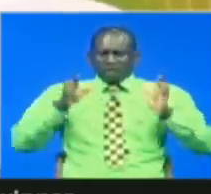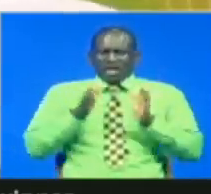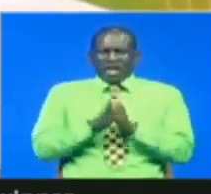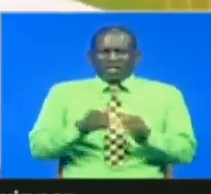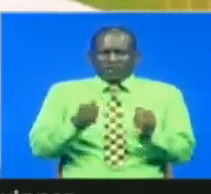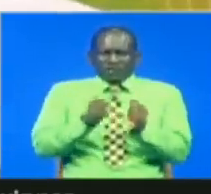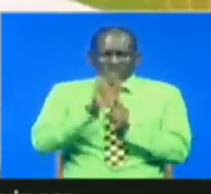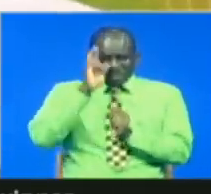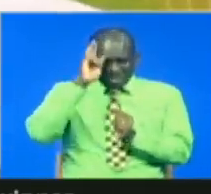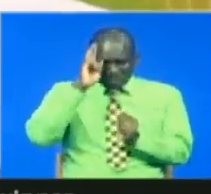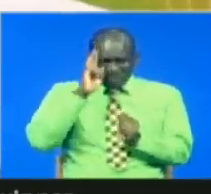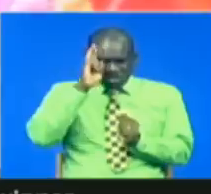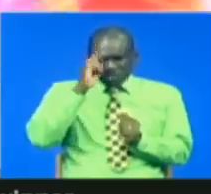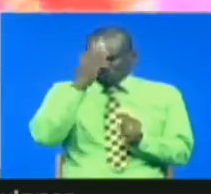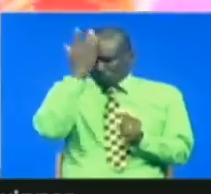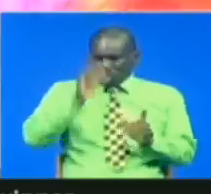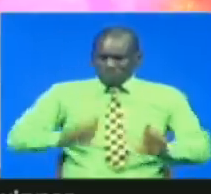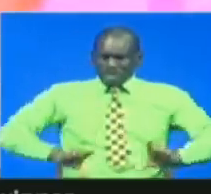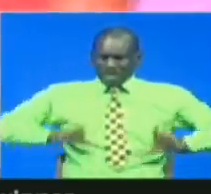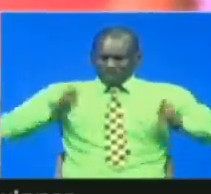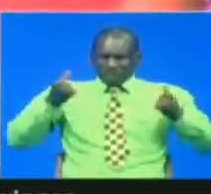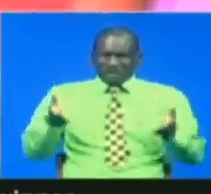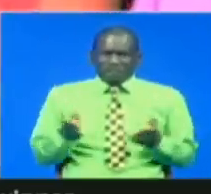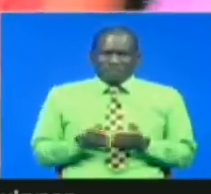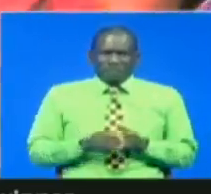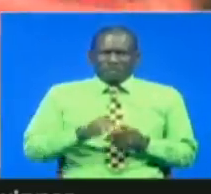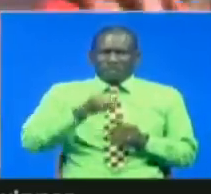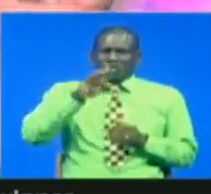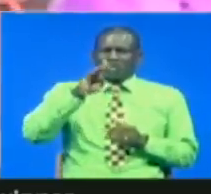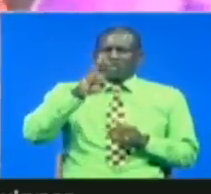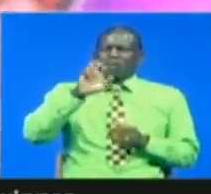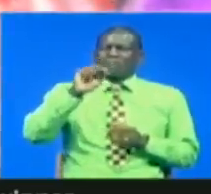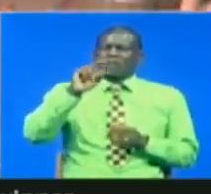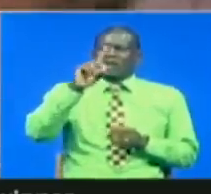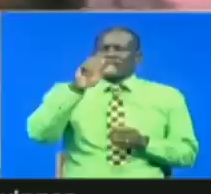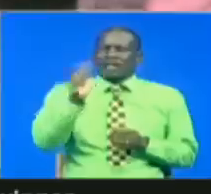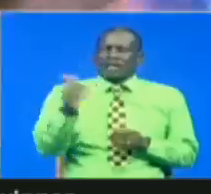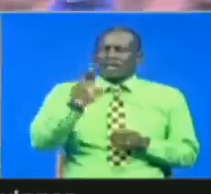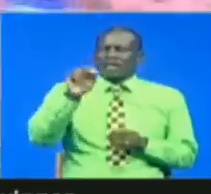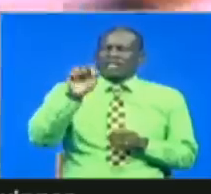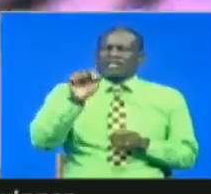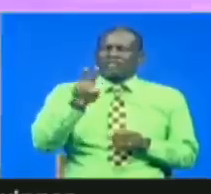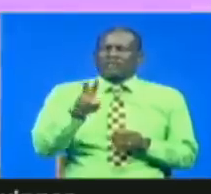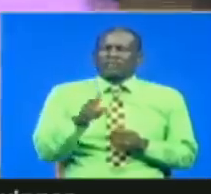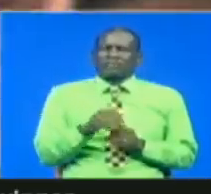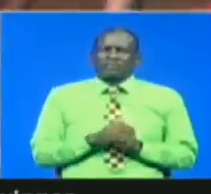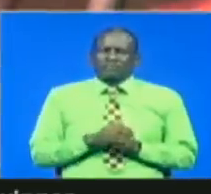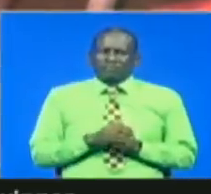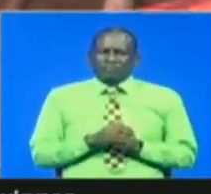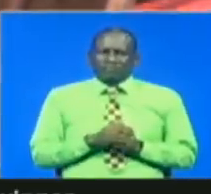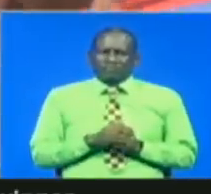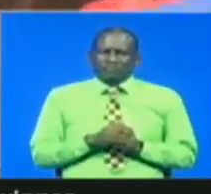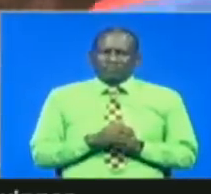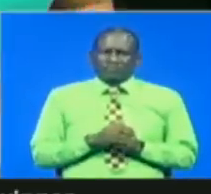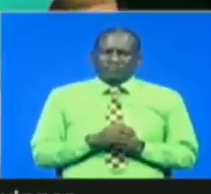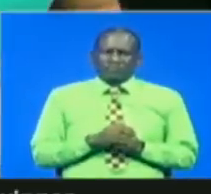reason. There's a reason why we are still alive, you know. Brenda Wanga, NTV.